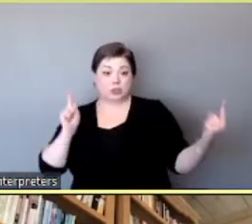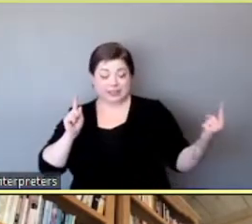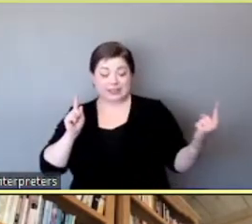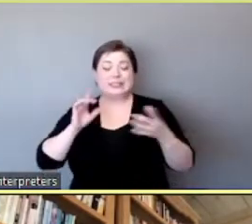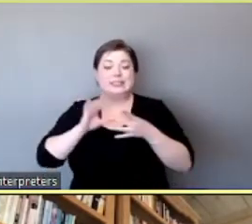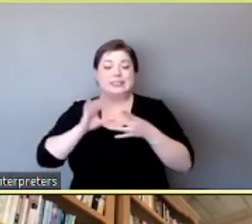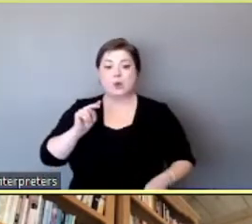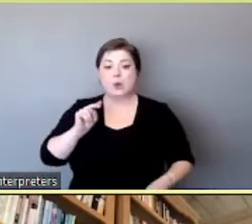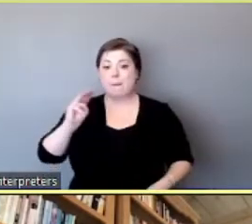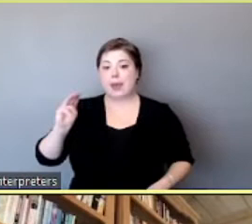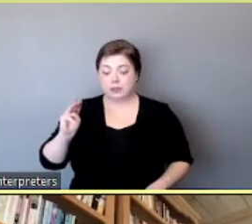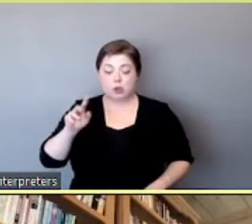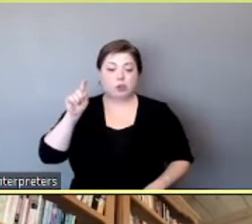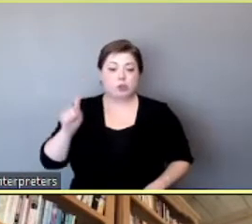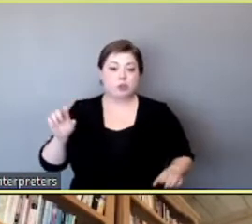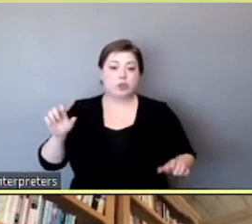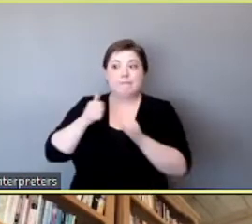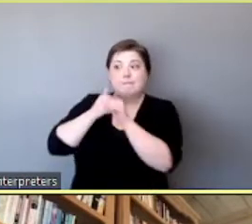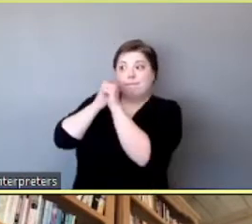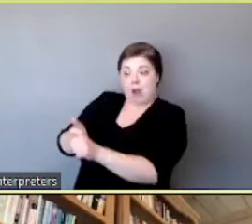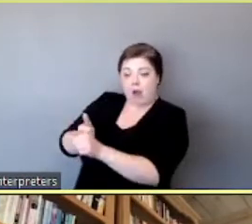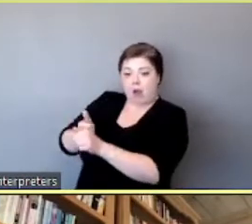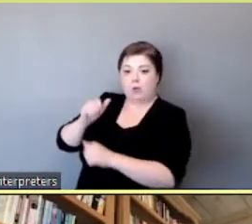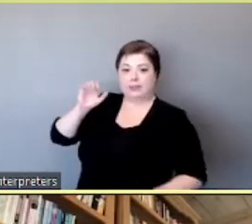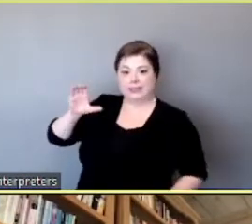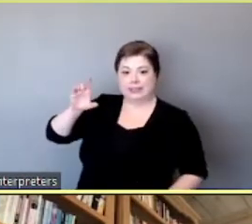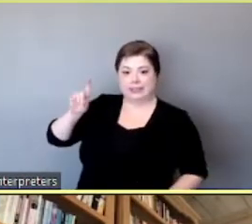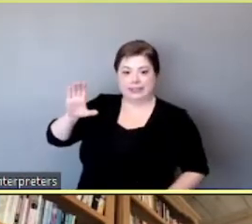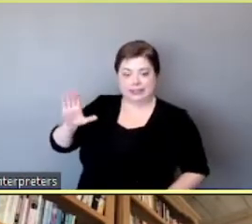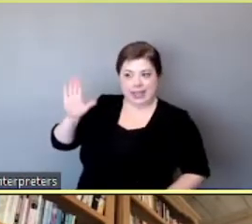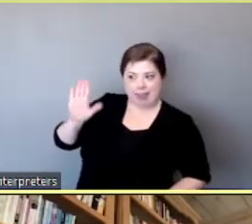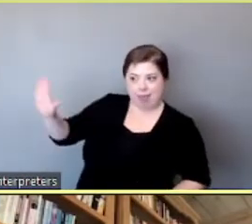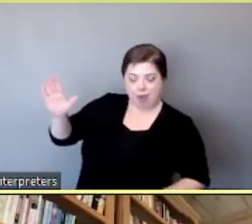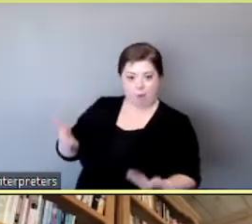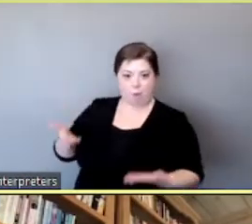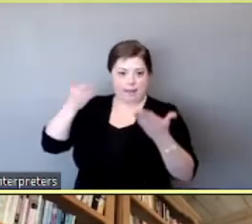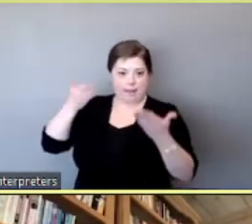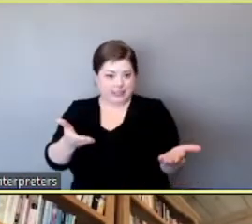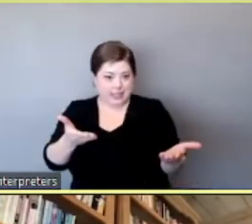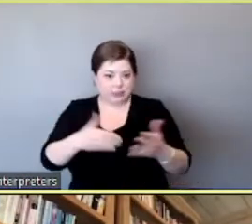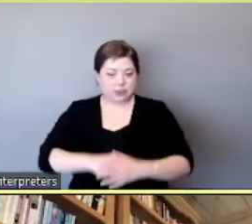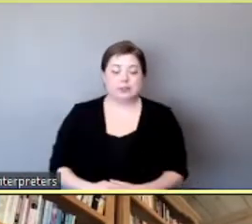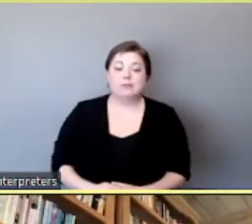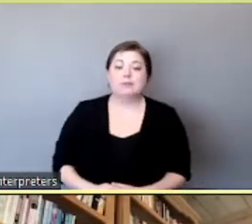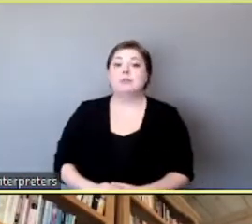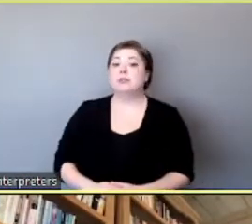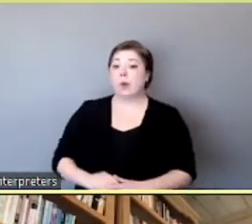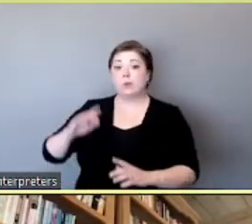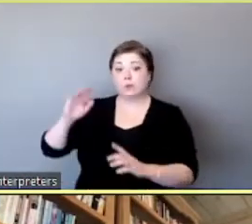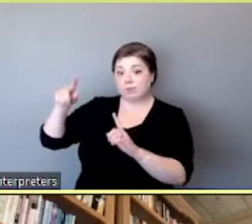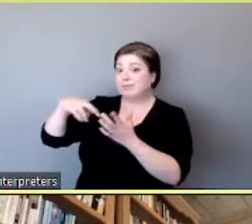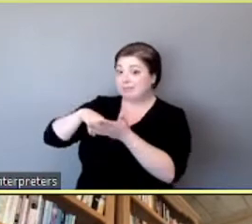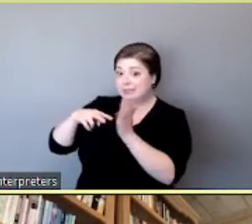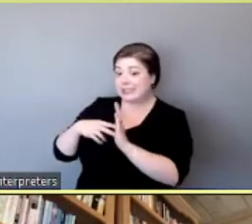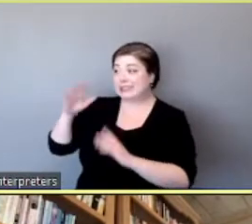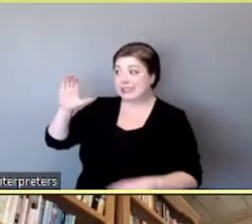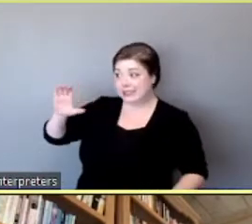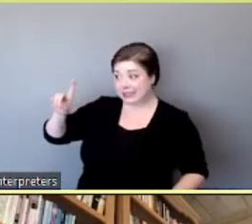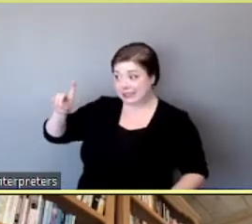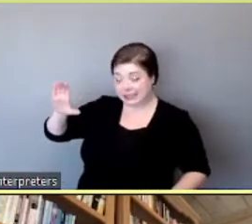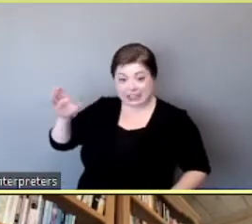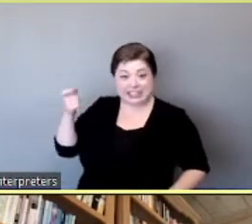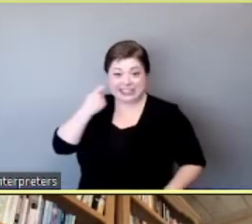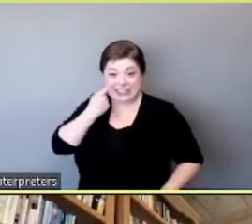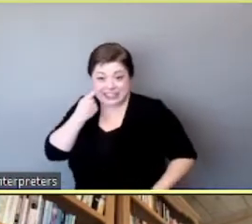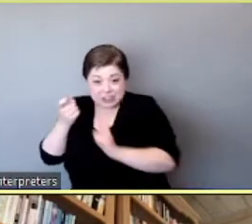should do what the CDC says we should do. And so when the CDC makes a change like they have just